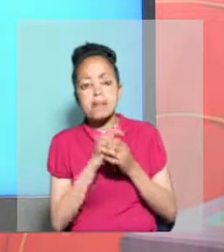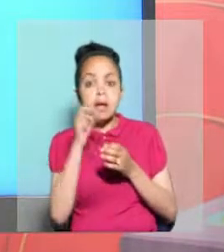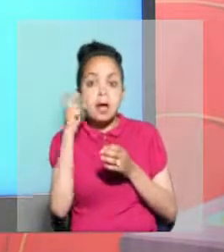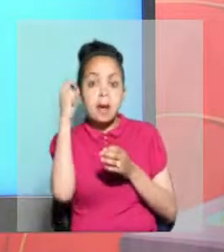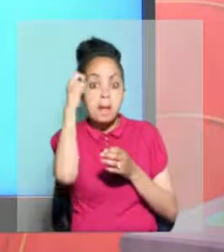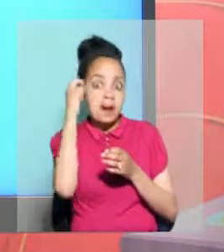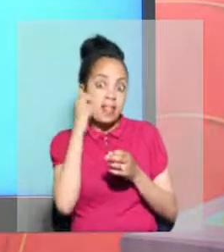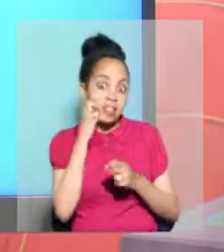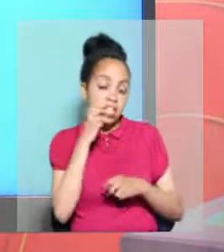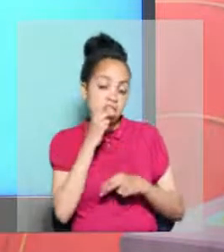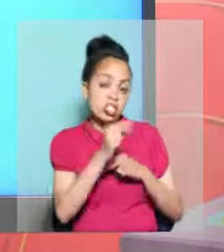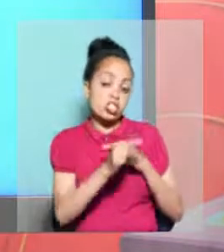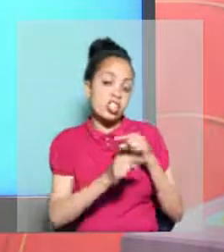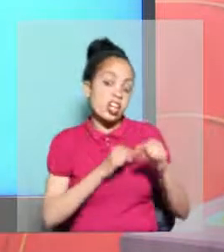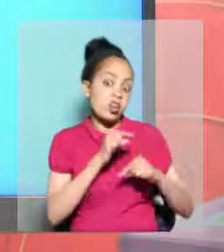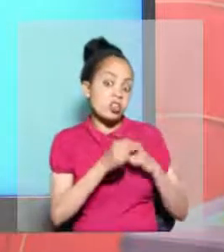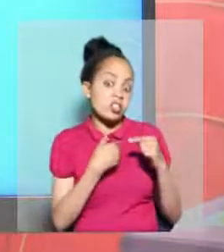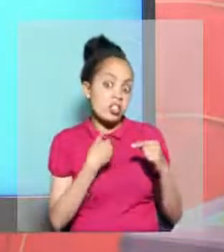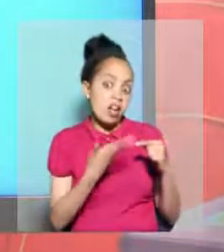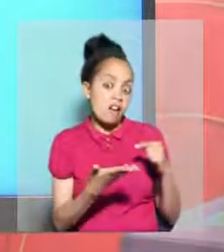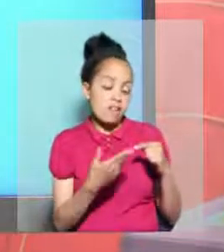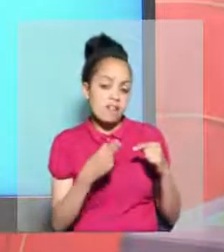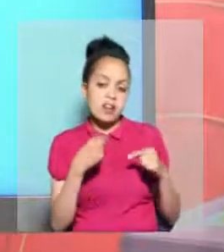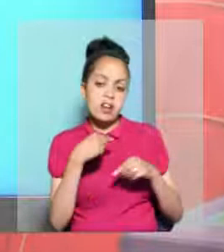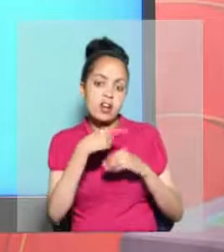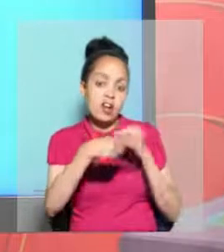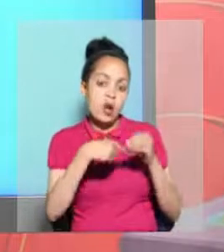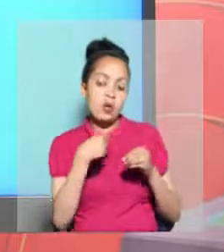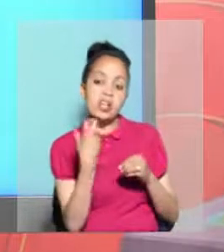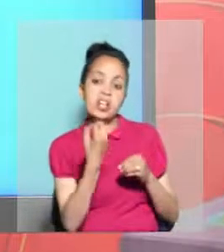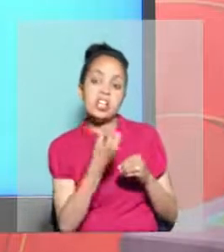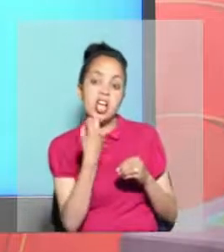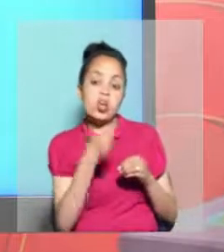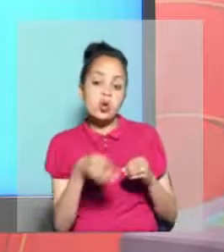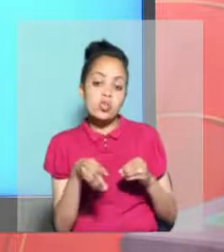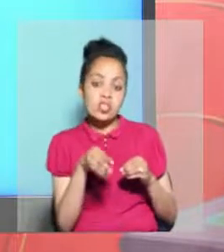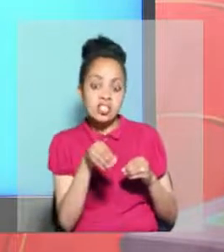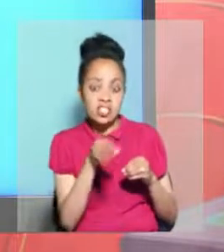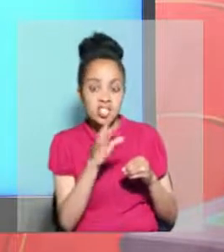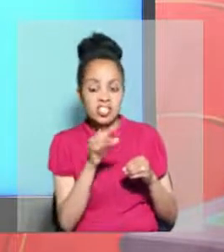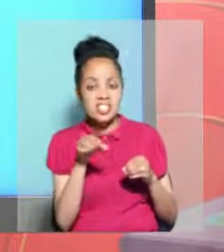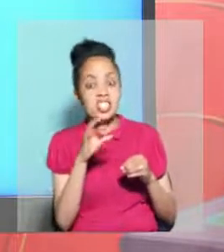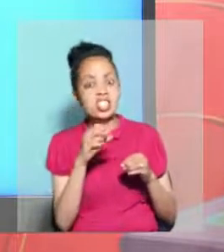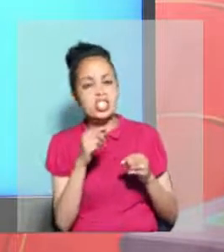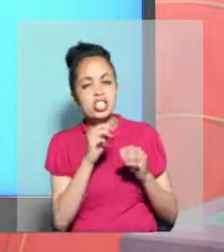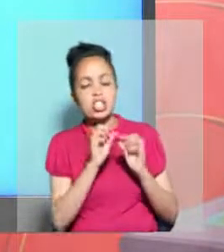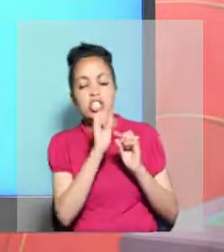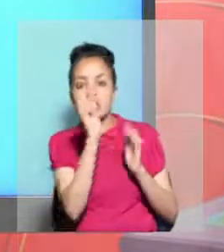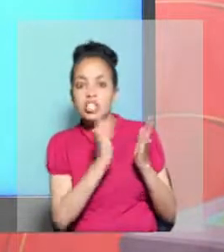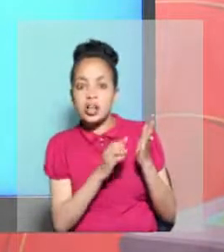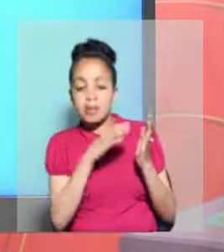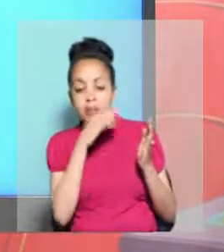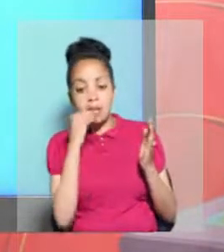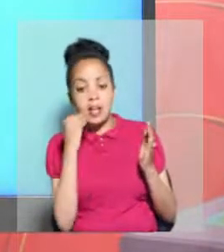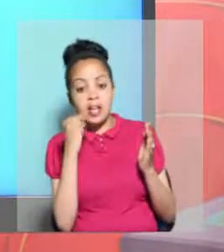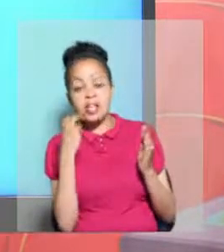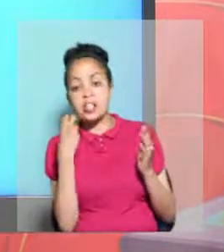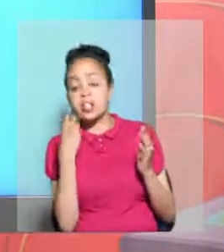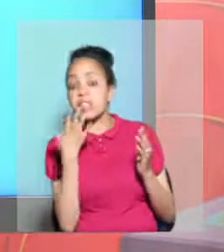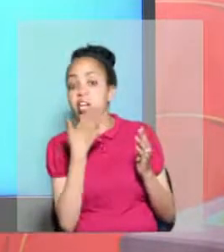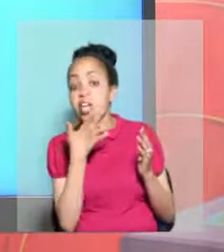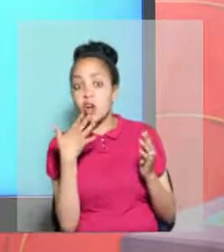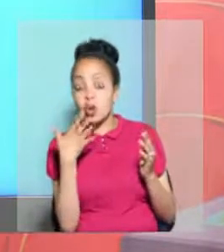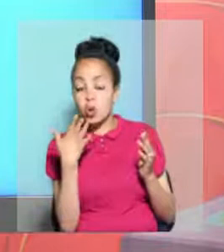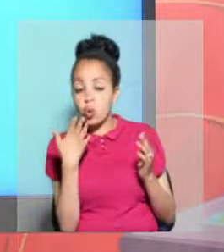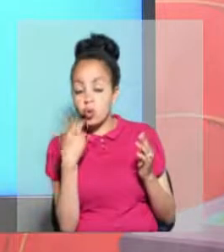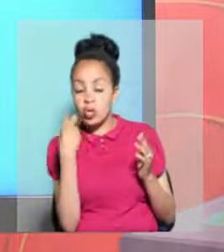parental generation here, a round yellow seed, round seed shape, and again yellow seed color, and